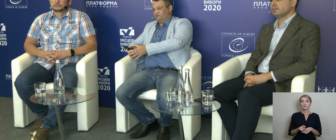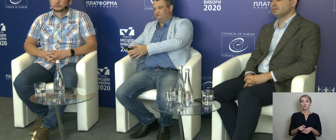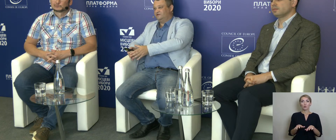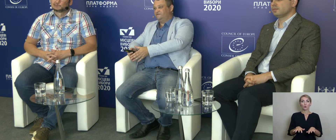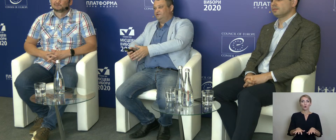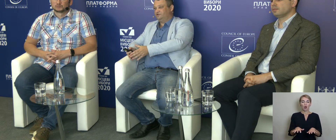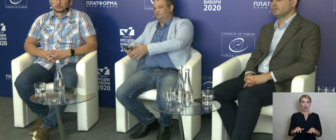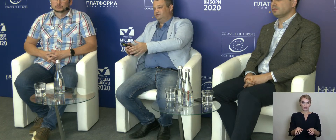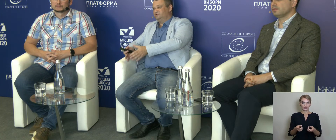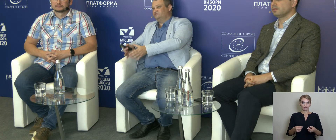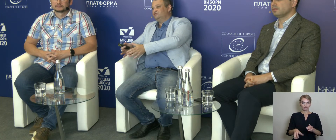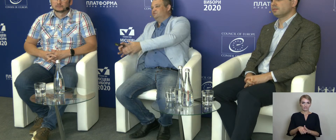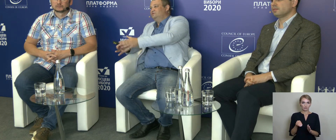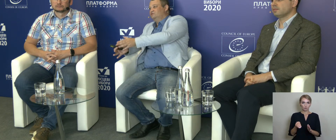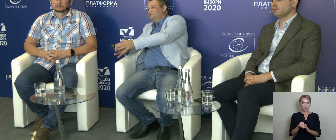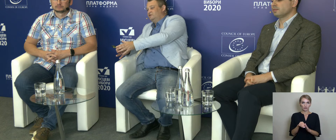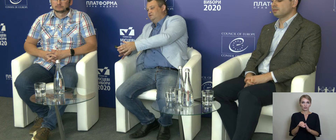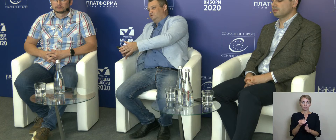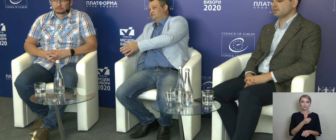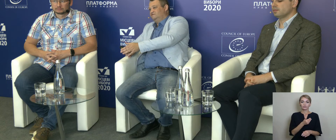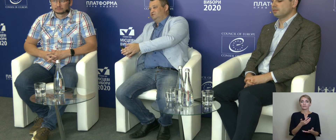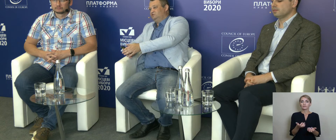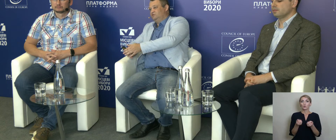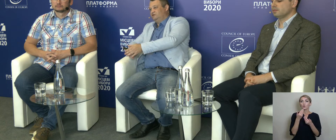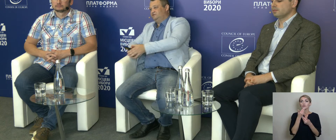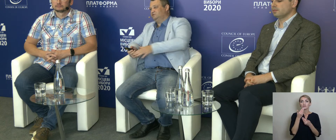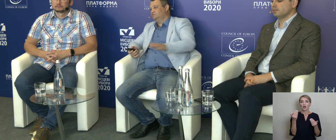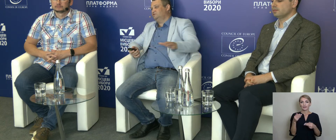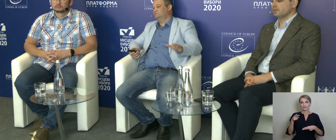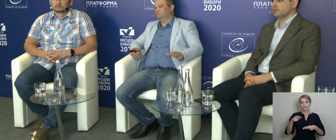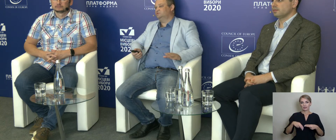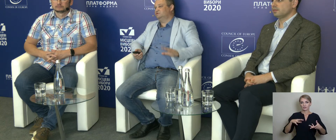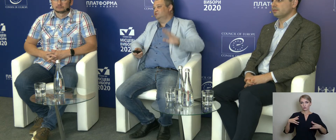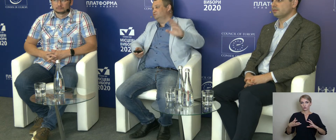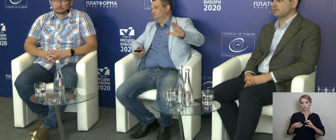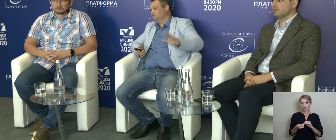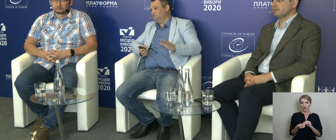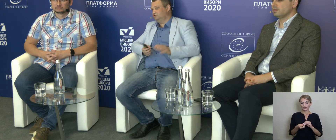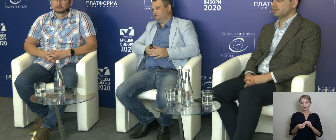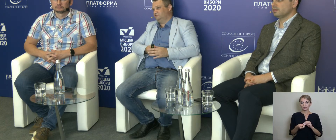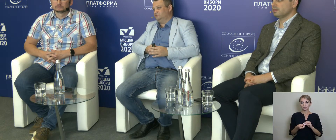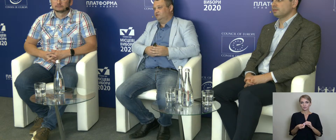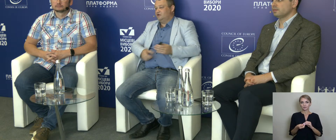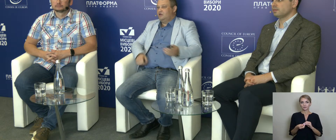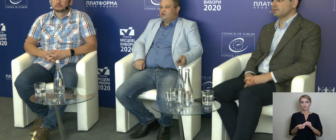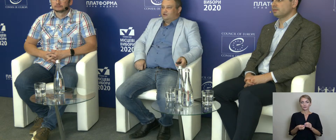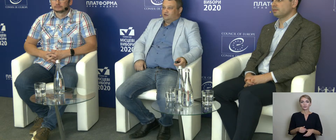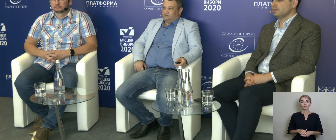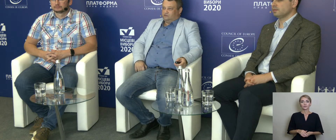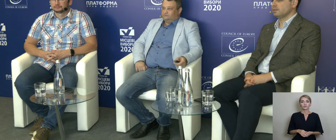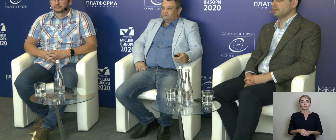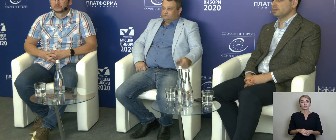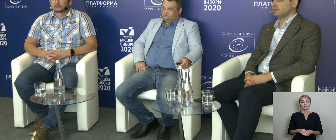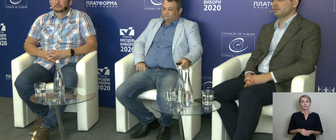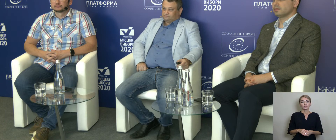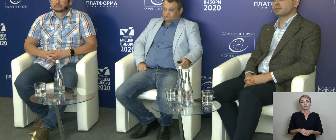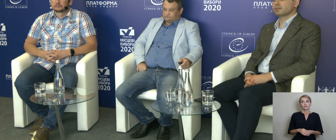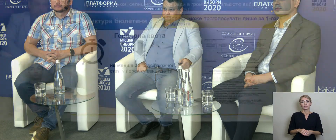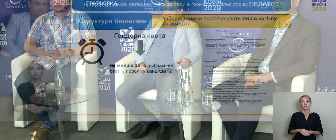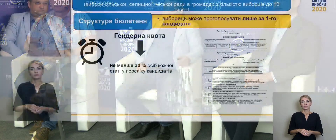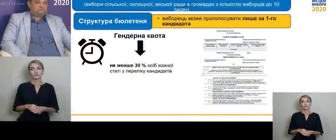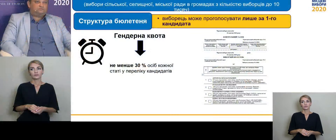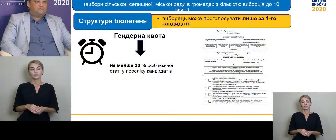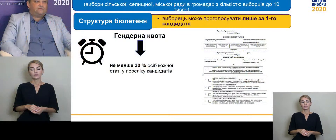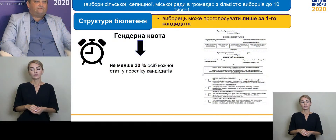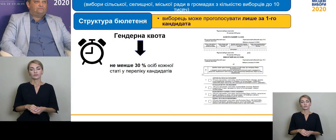and also the political parties are interested in the results of the local elections, and they are interested to first of all get the